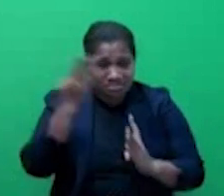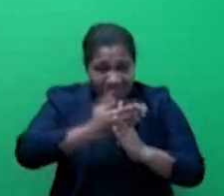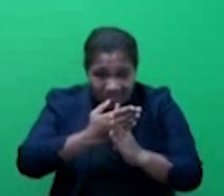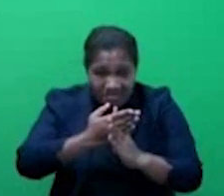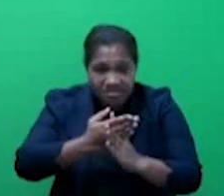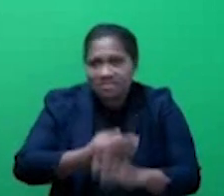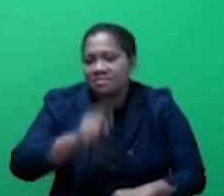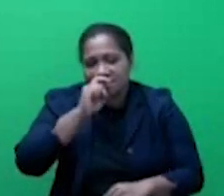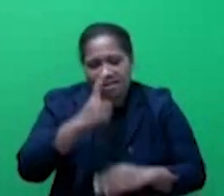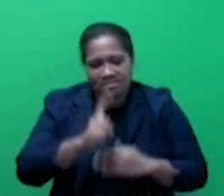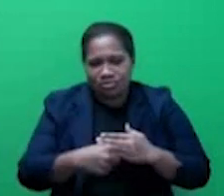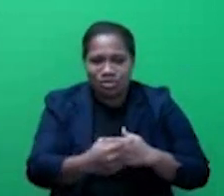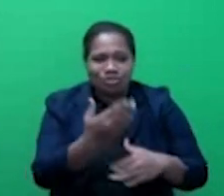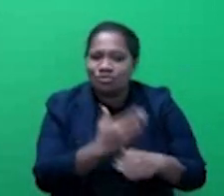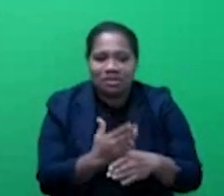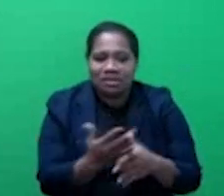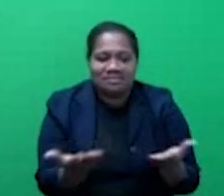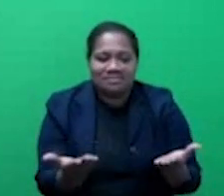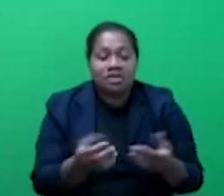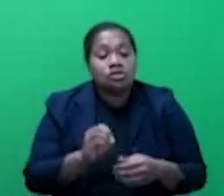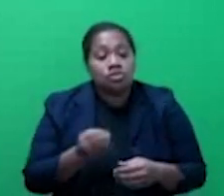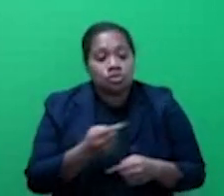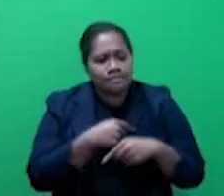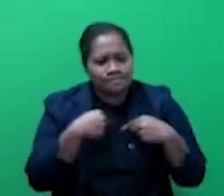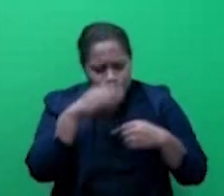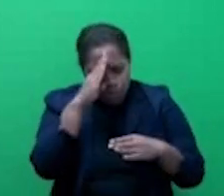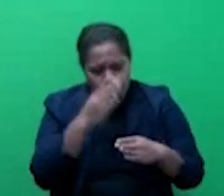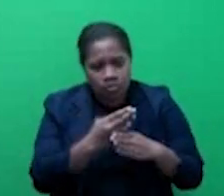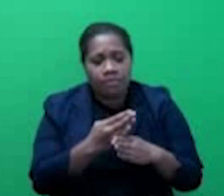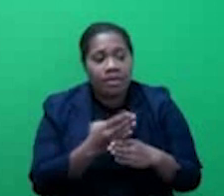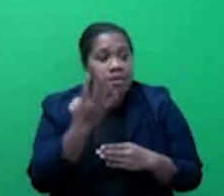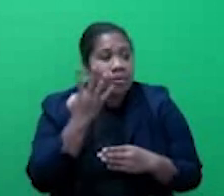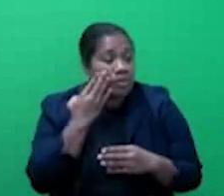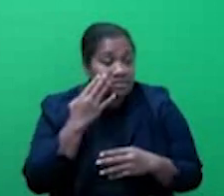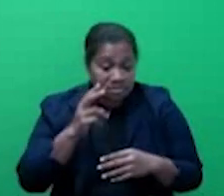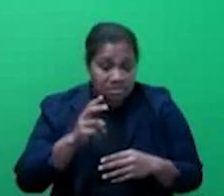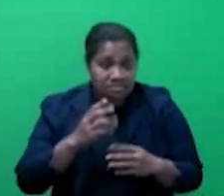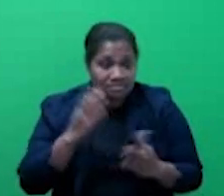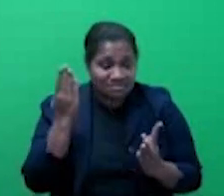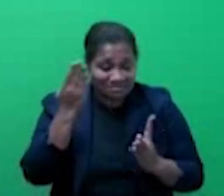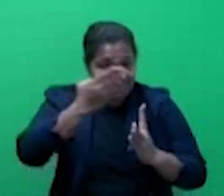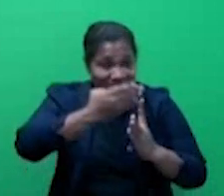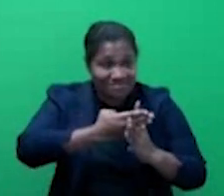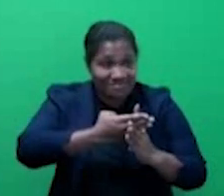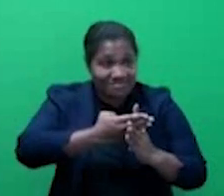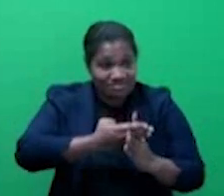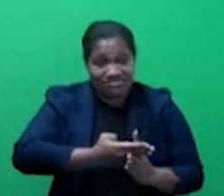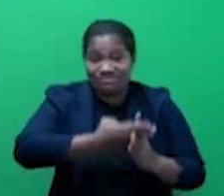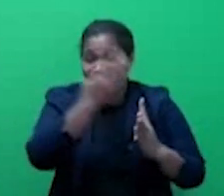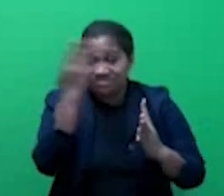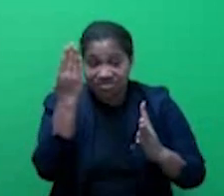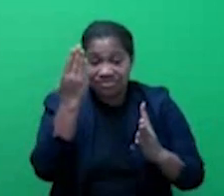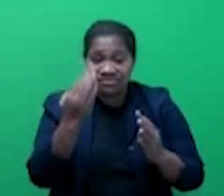not proceed with that. So we are hoping that once the travel situation